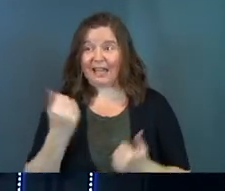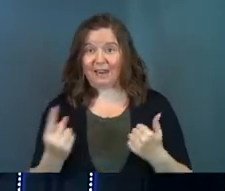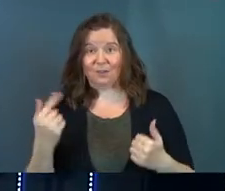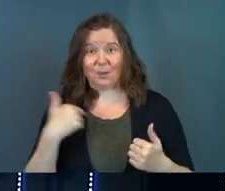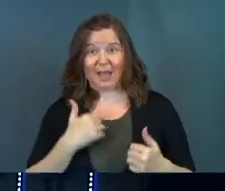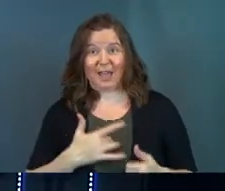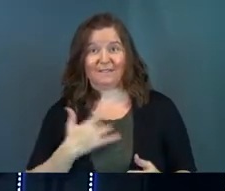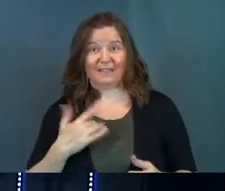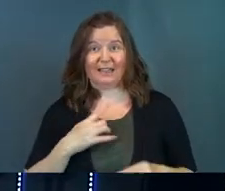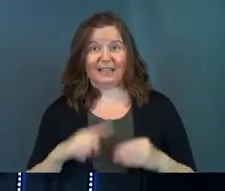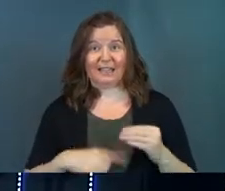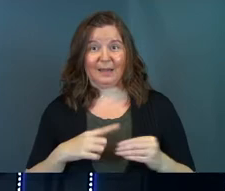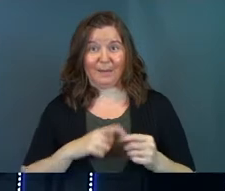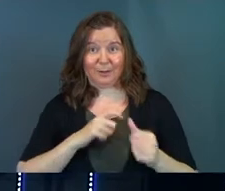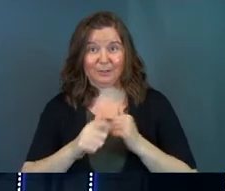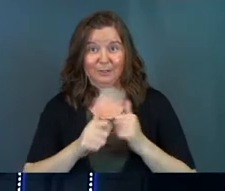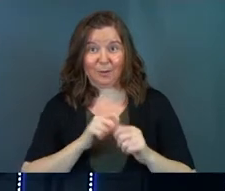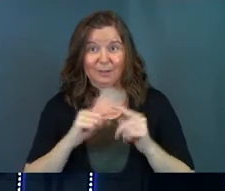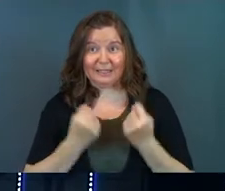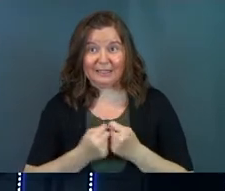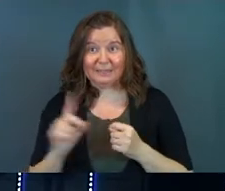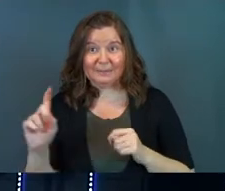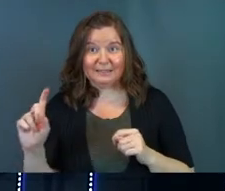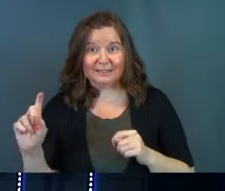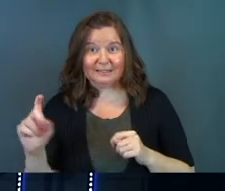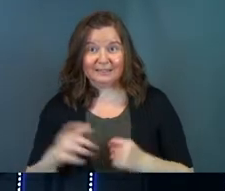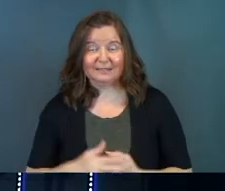of you have feelings about sports teams?